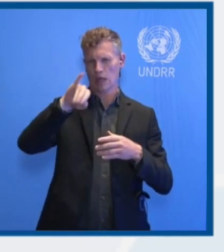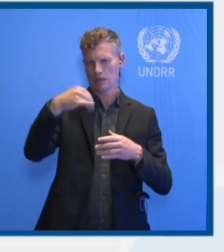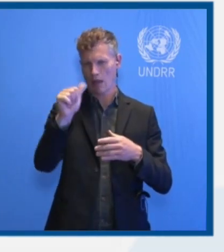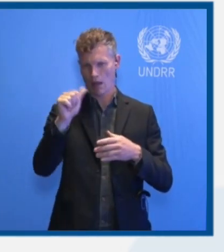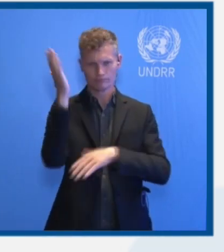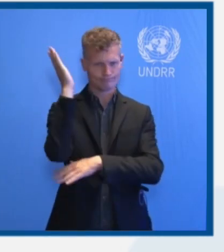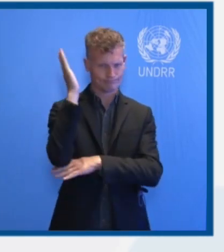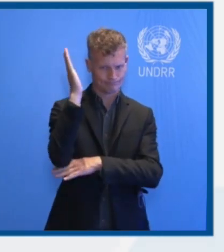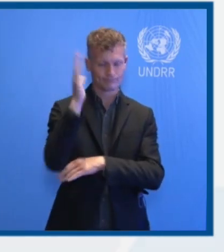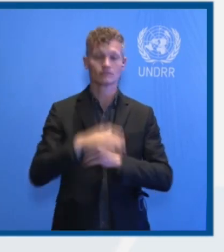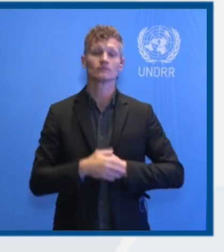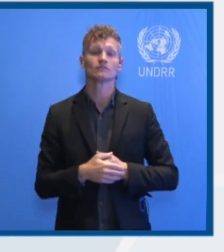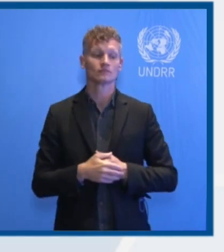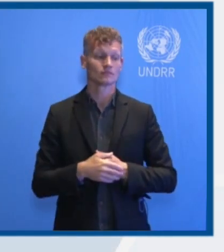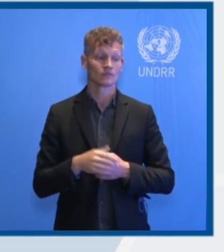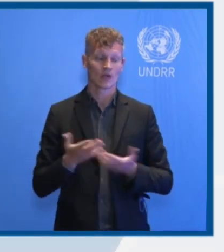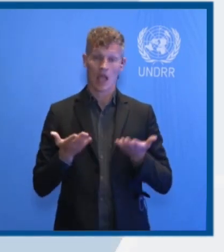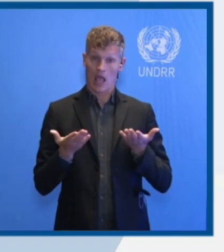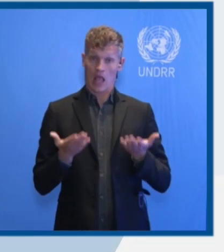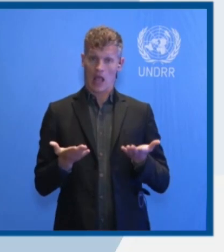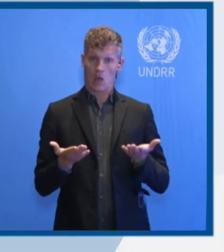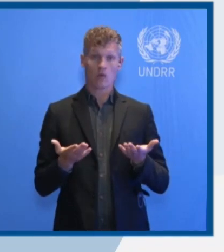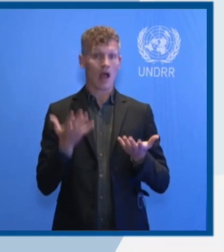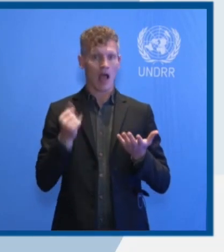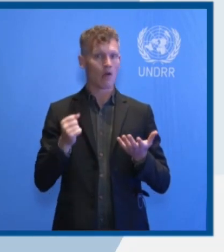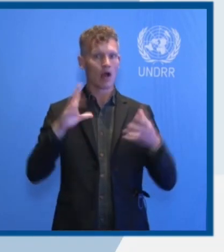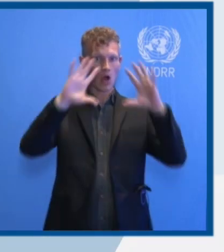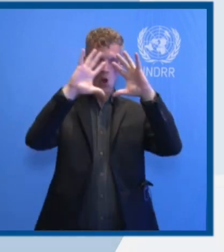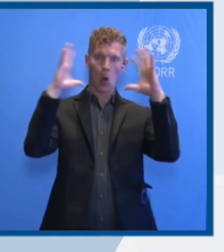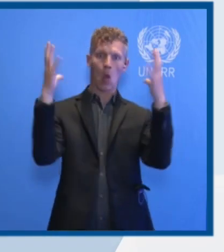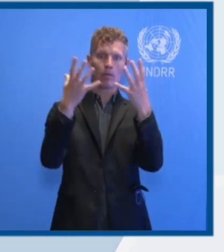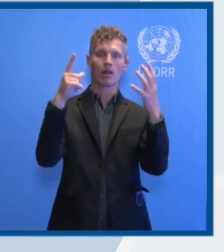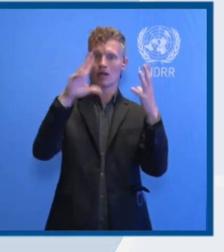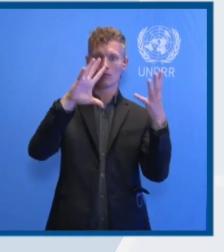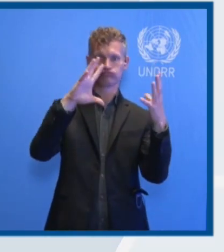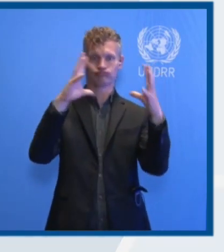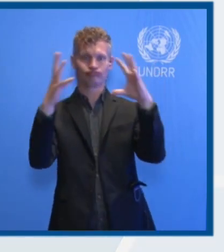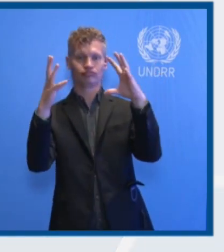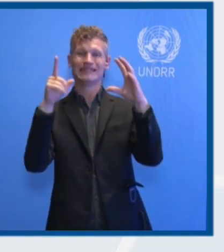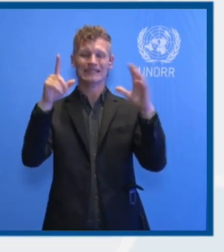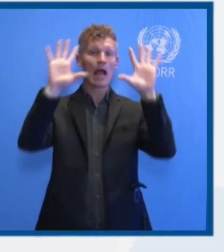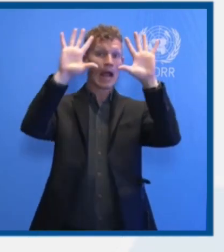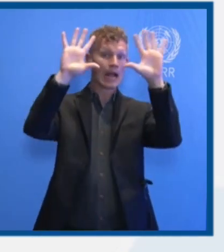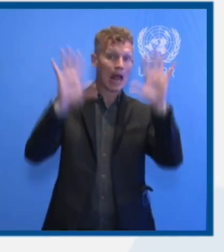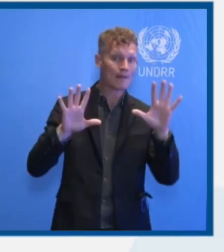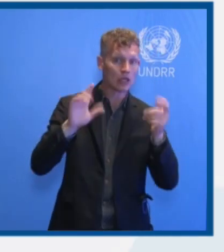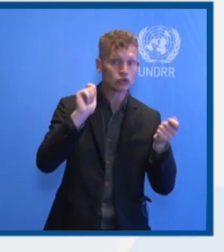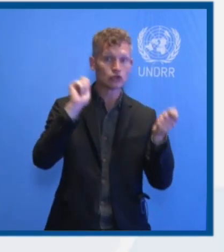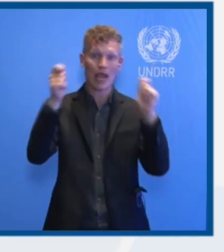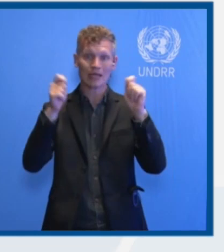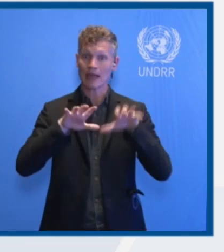That's because our current global crisis, climate change, biodiversity loss, pollution, and